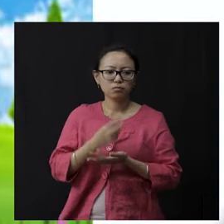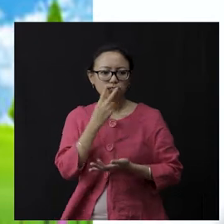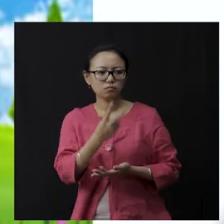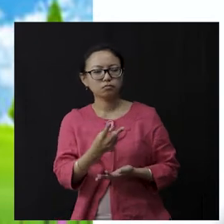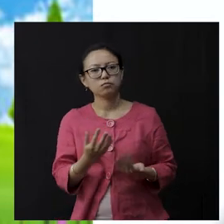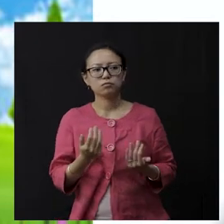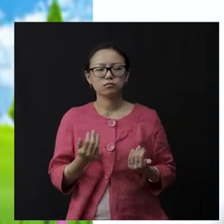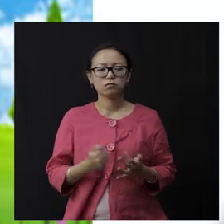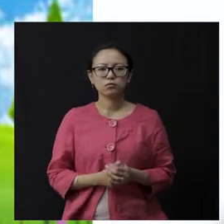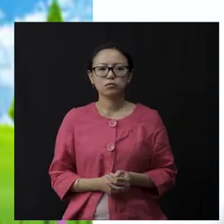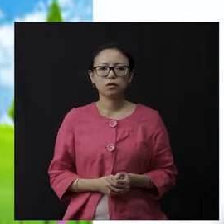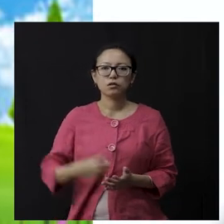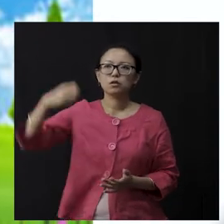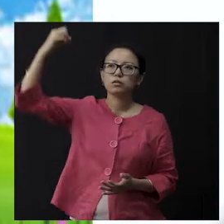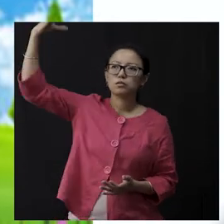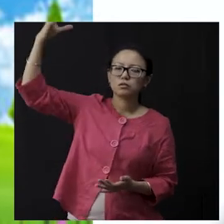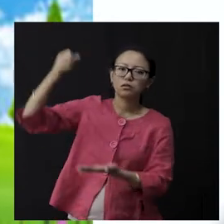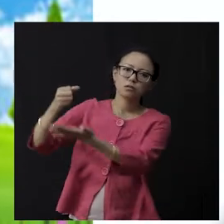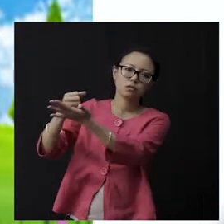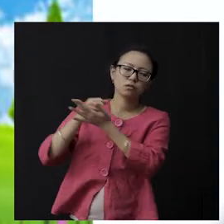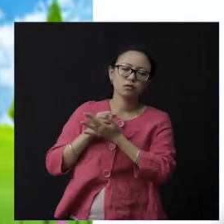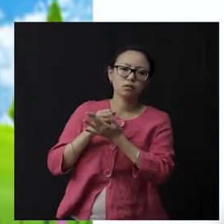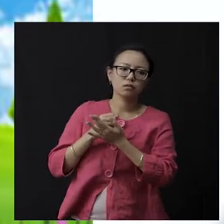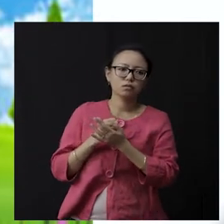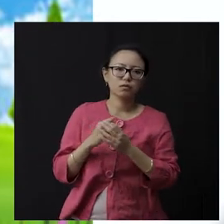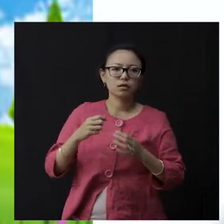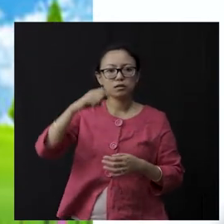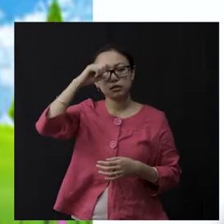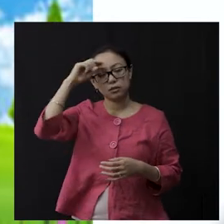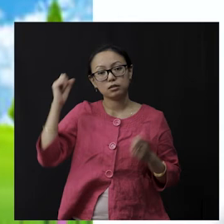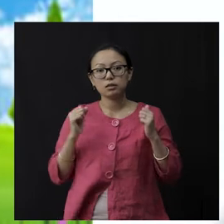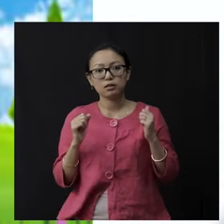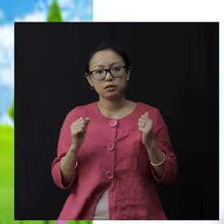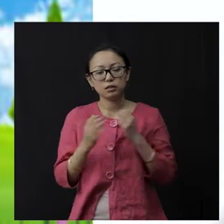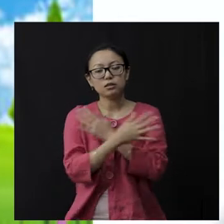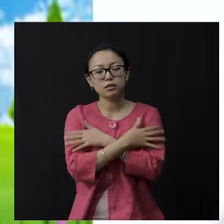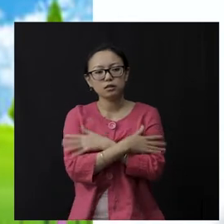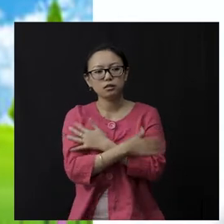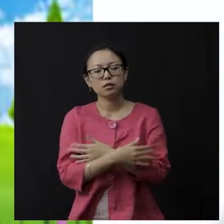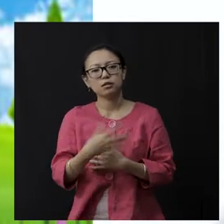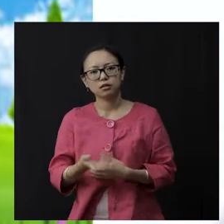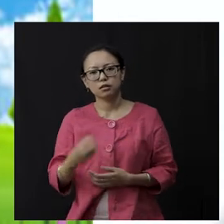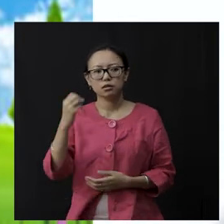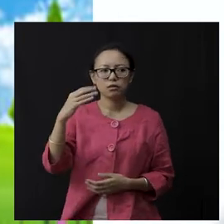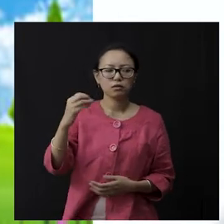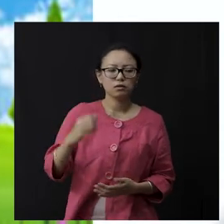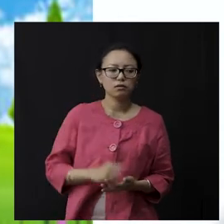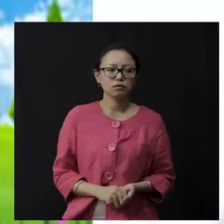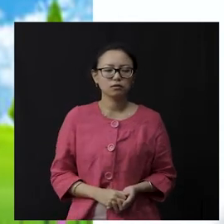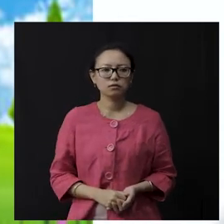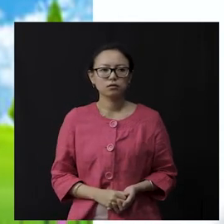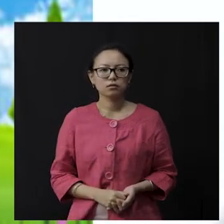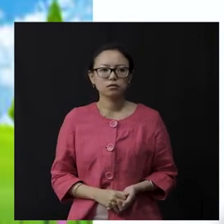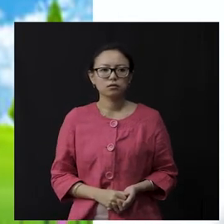gives us heat and light. Okay, next, what do we have? The white objects